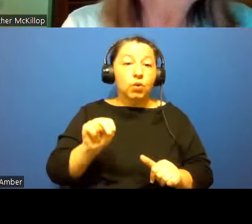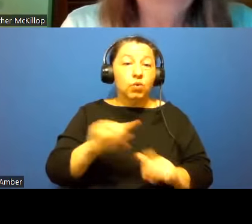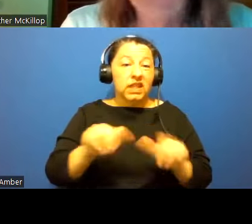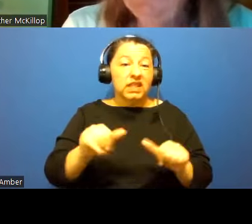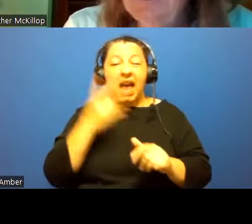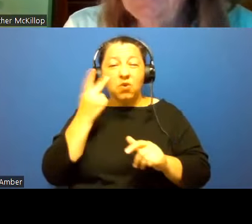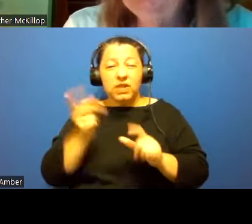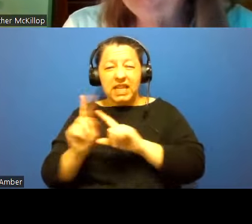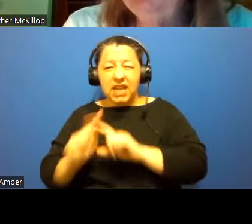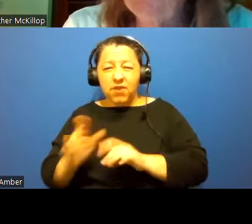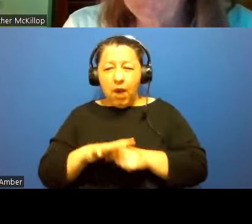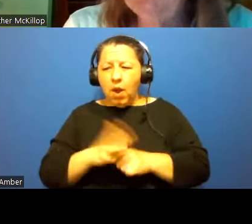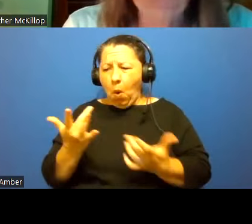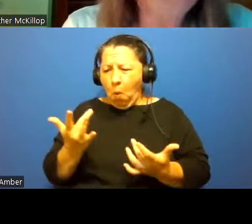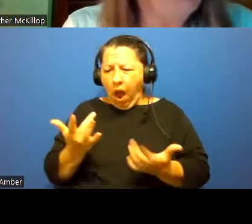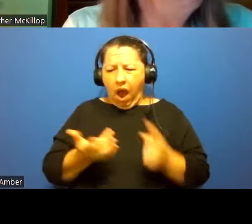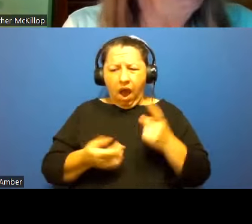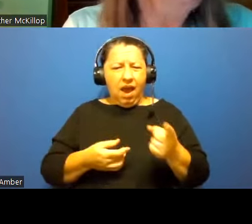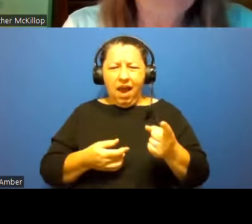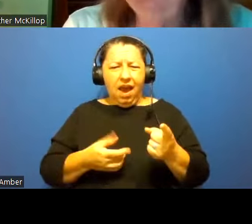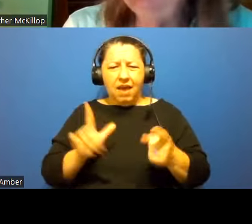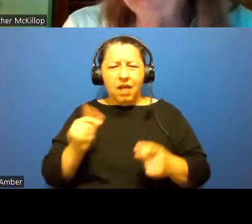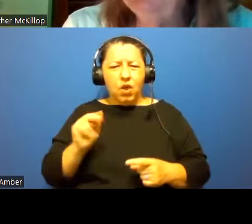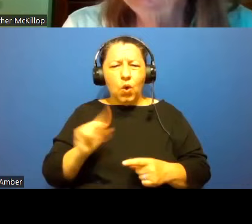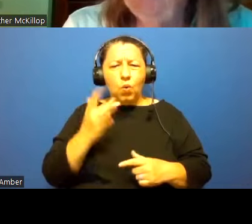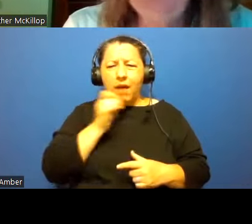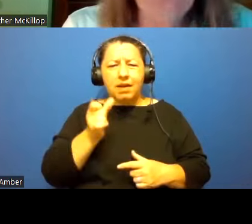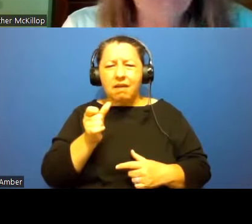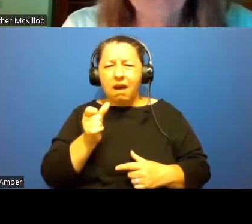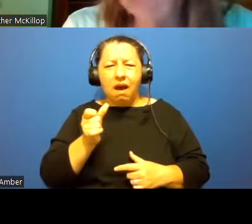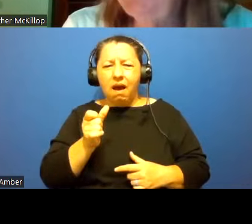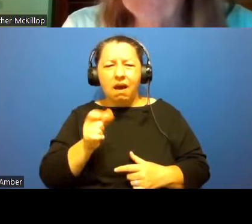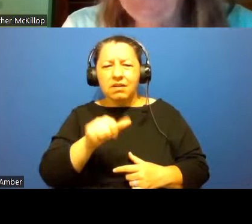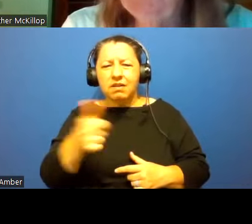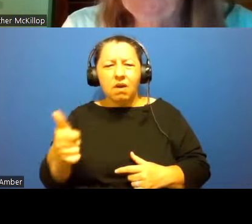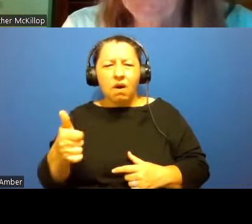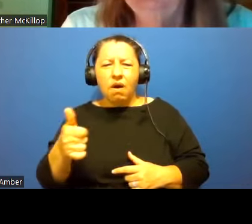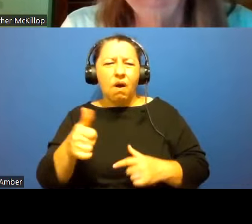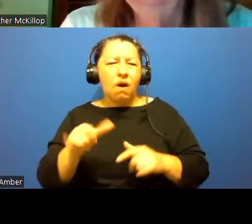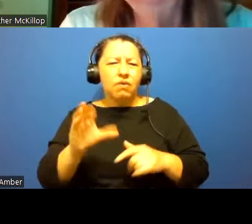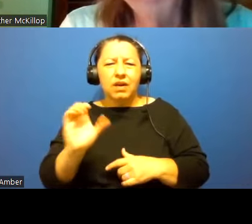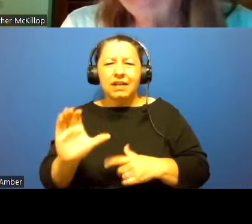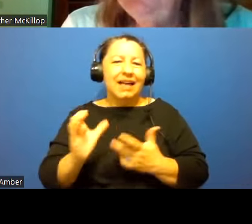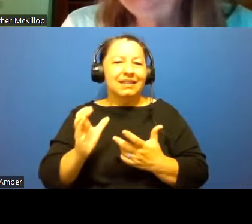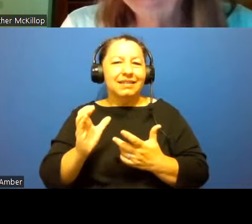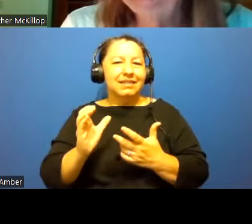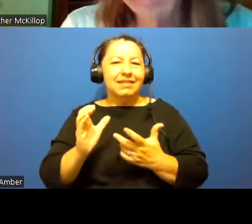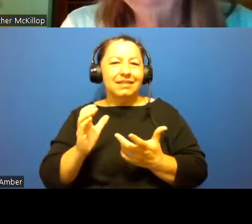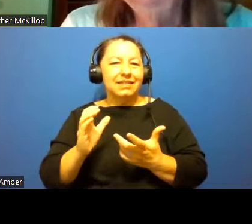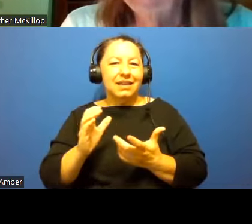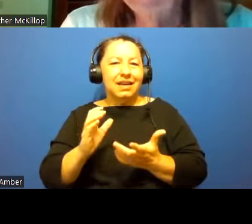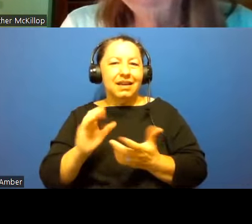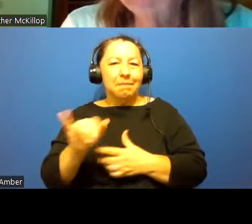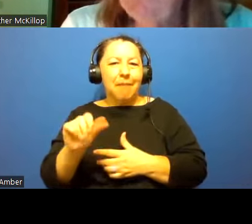the lagoon? Why not in the sea? Why not at Welkanki, this classic, post-classic Maya trading port?